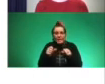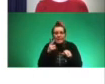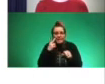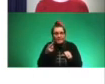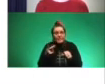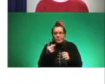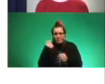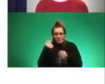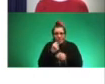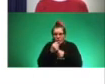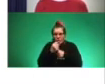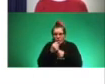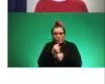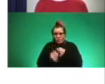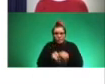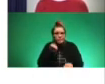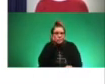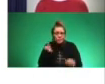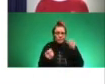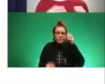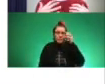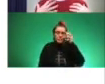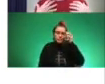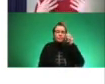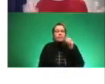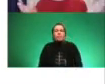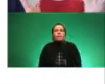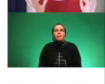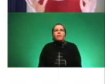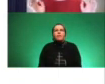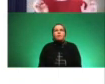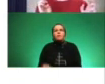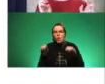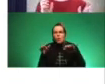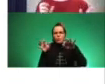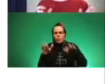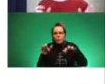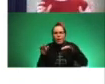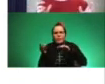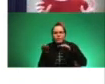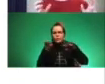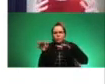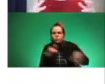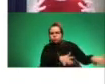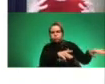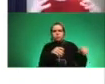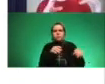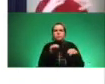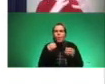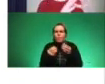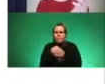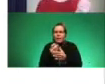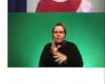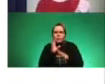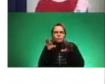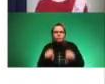landscape for years to come. We don't have rain to come through and wash things away. You don't have plants that'll come and